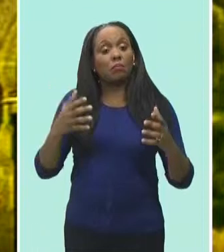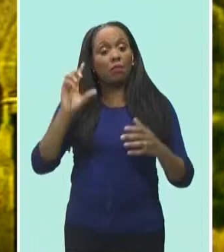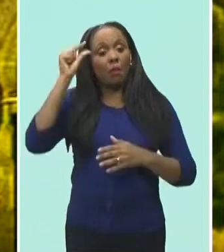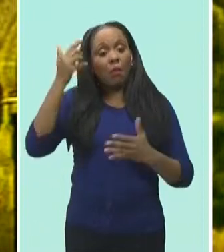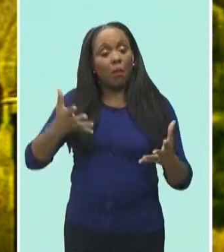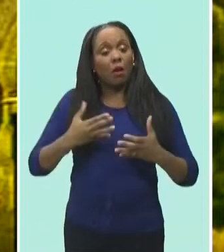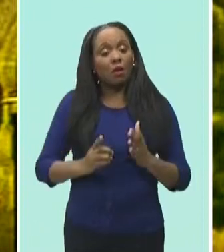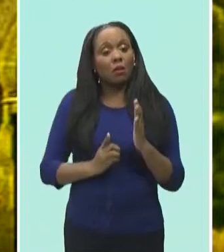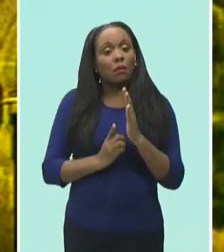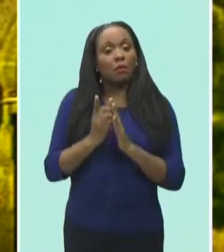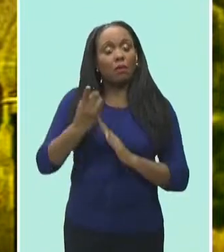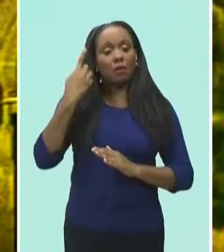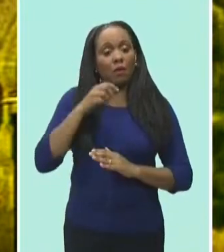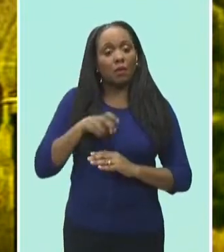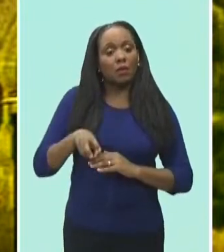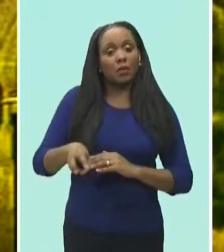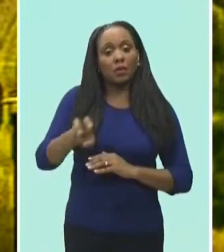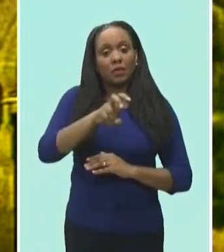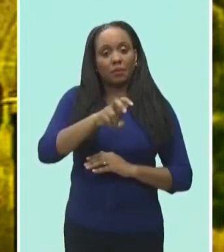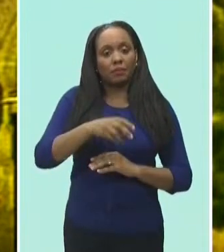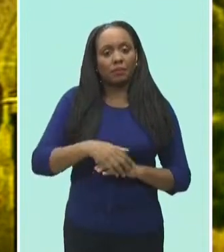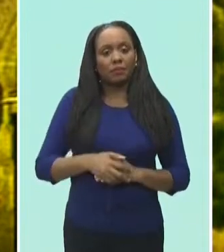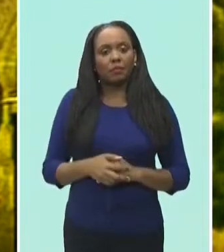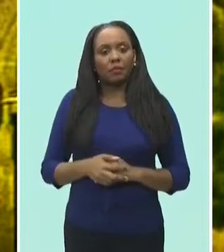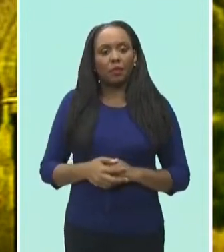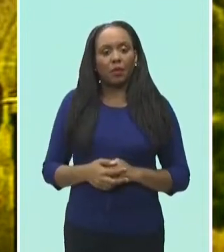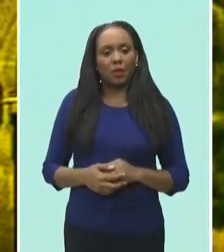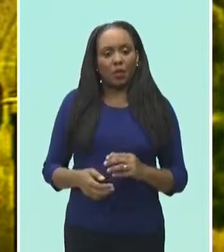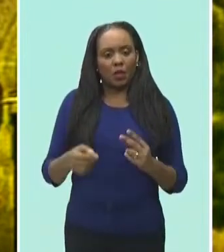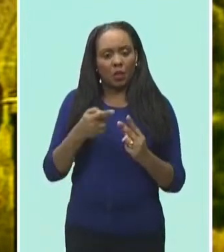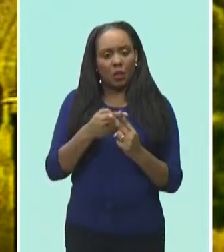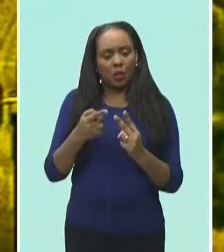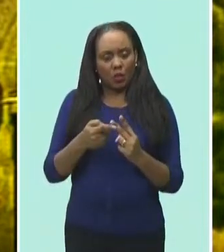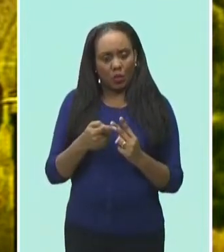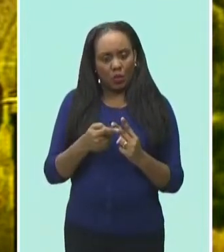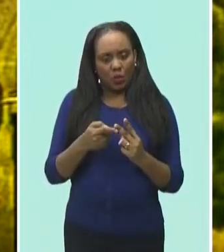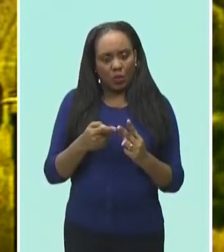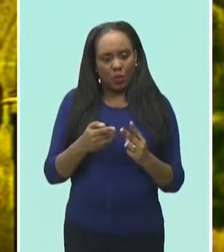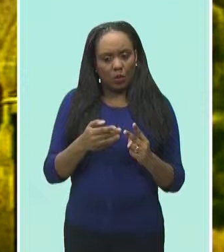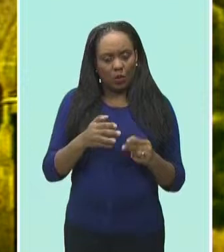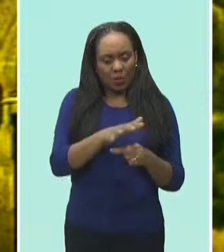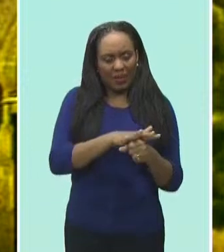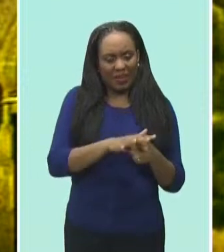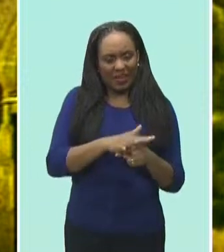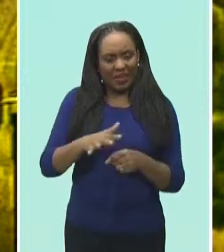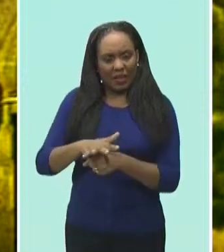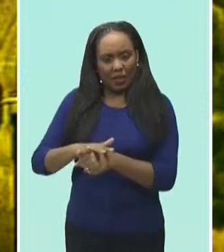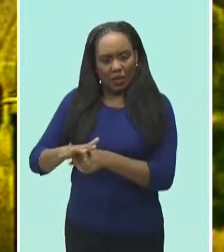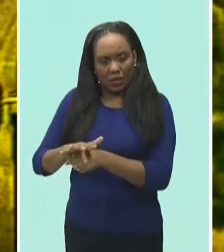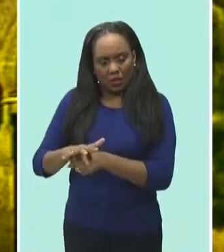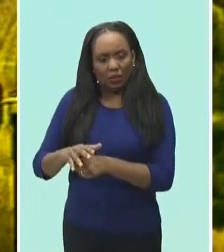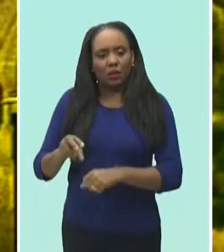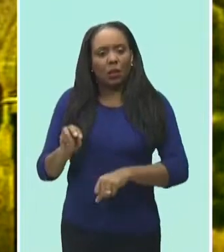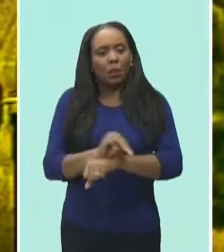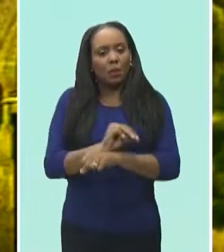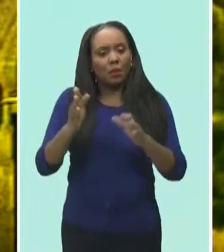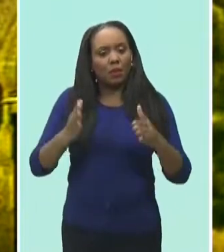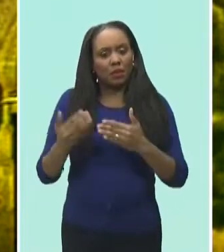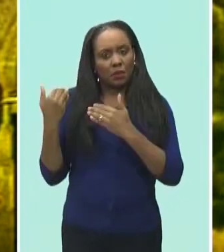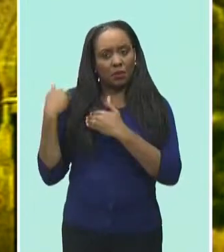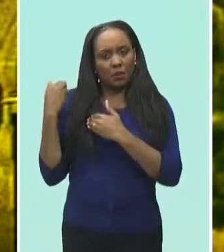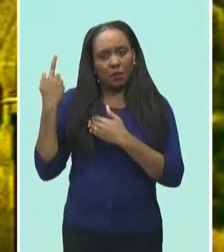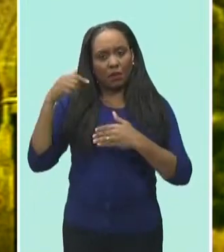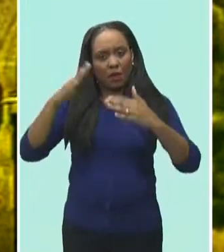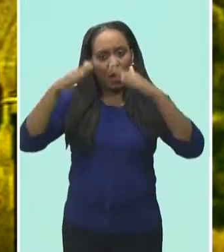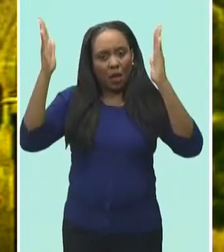Now, one of the spots is 69 square kilometers and the other 509.9 square kilometers. Minister of Housing, Lands